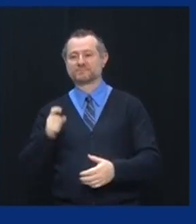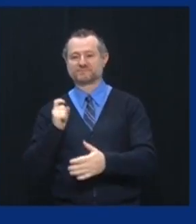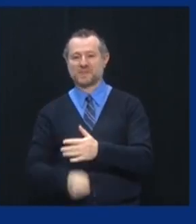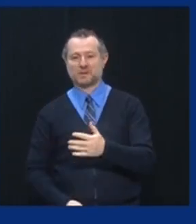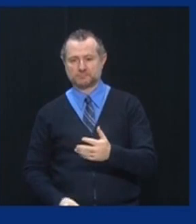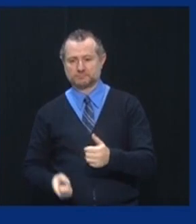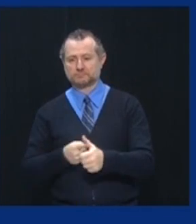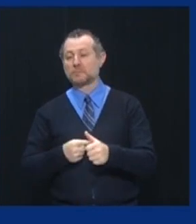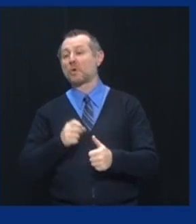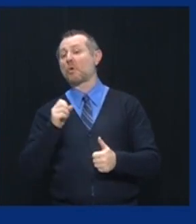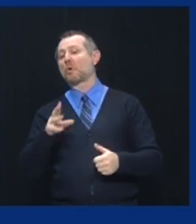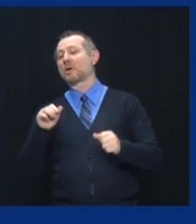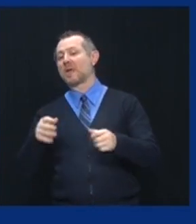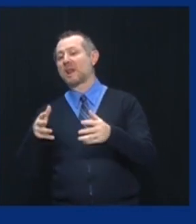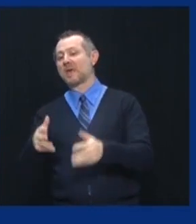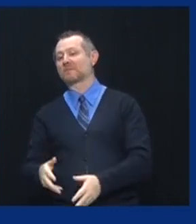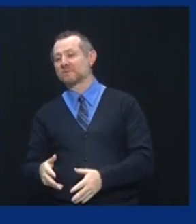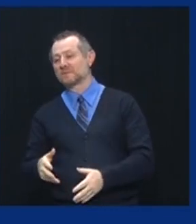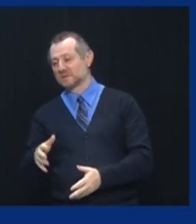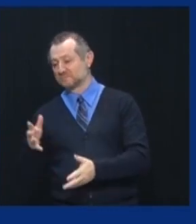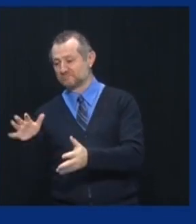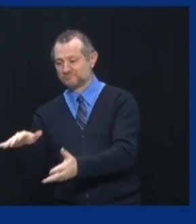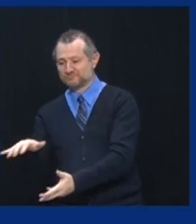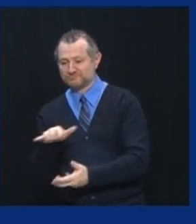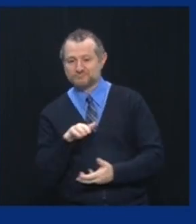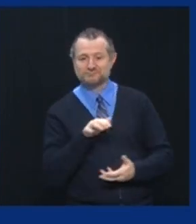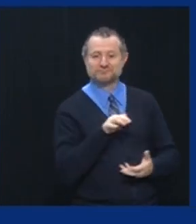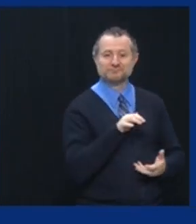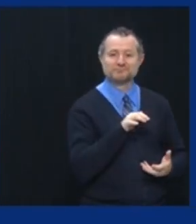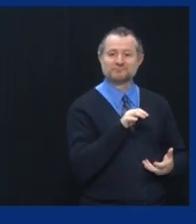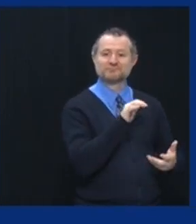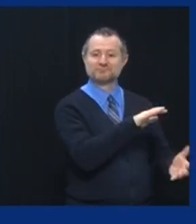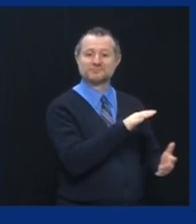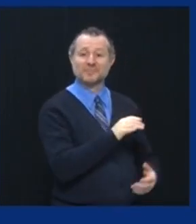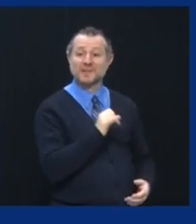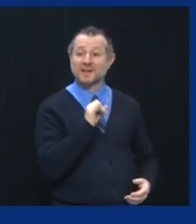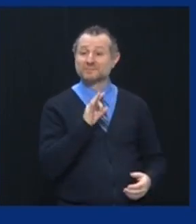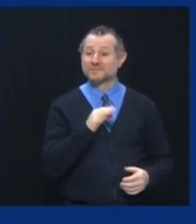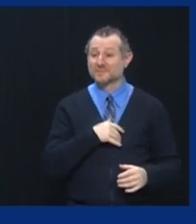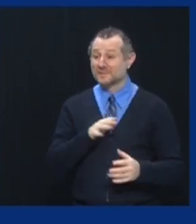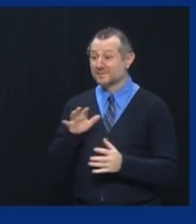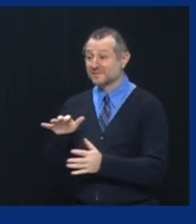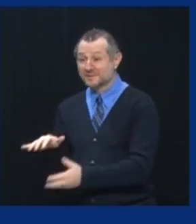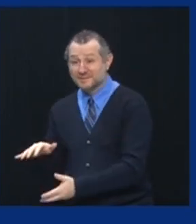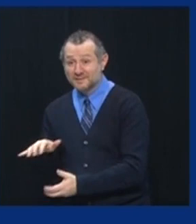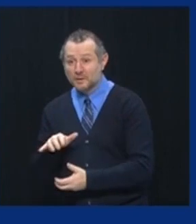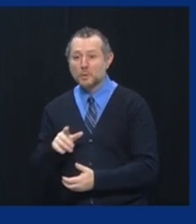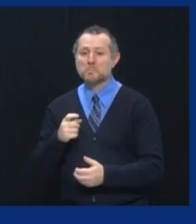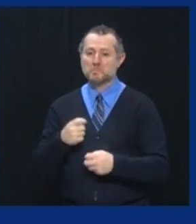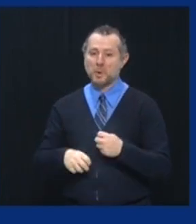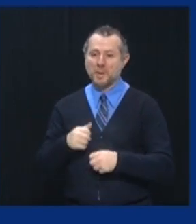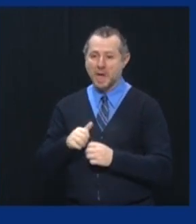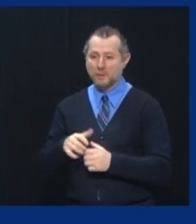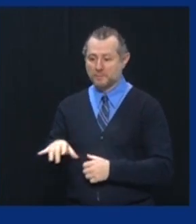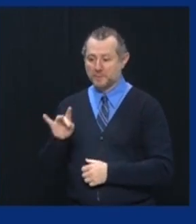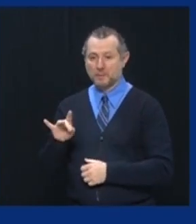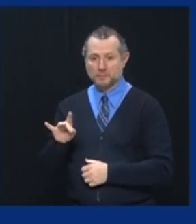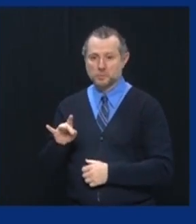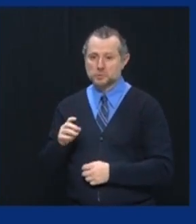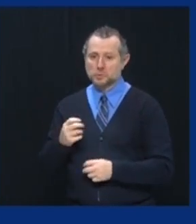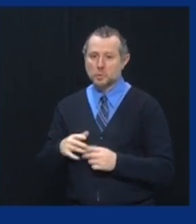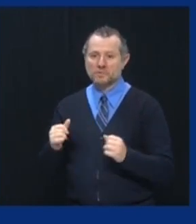the allocation. Retrieving the allocation is a problem because this is refrigerated, it's not easy to